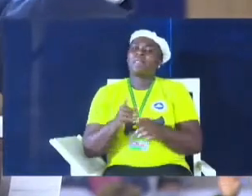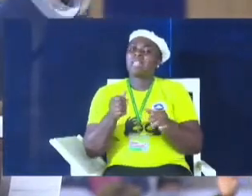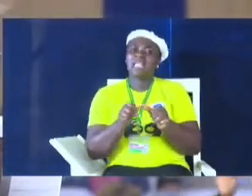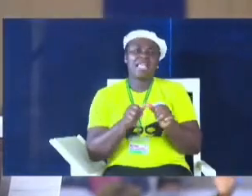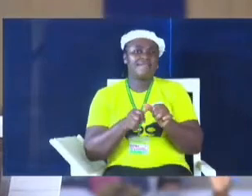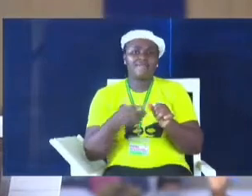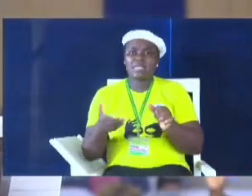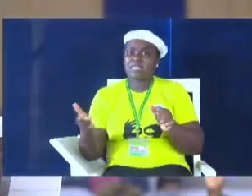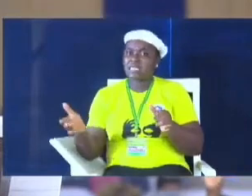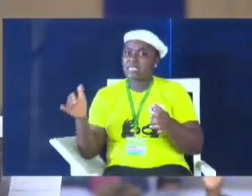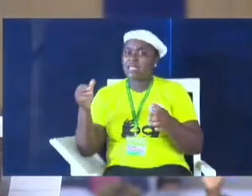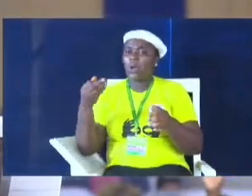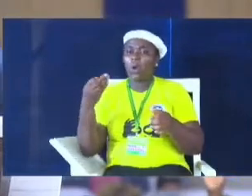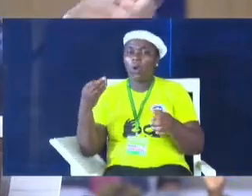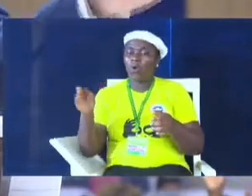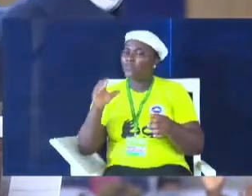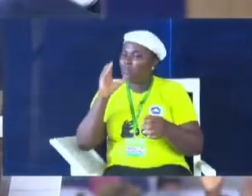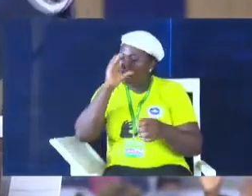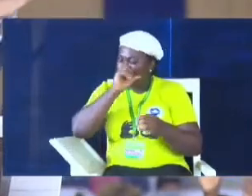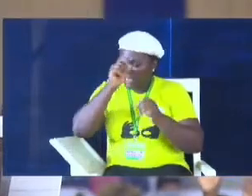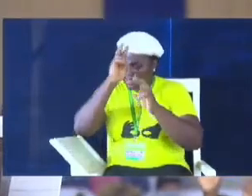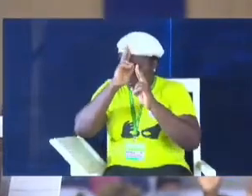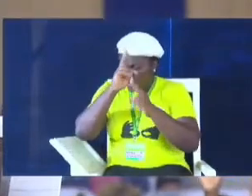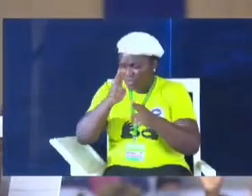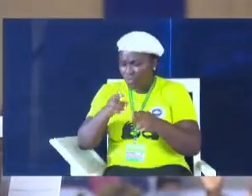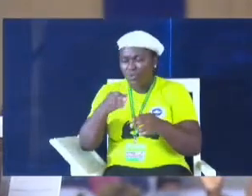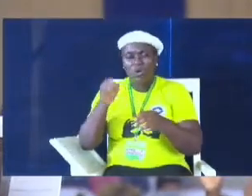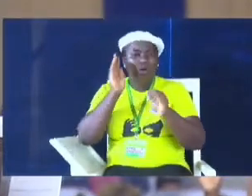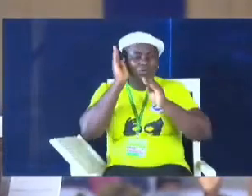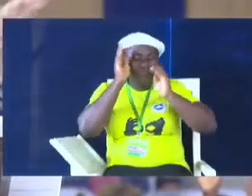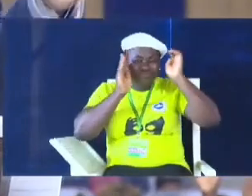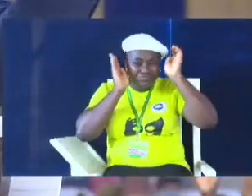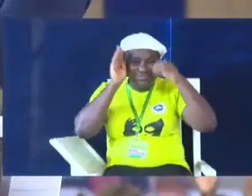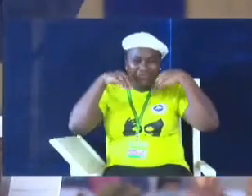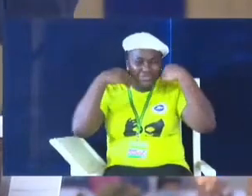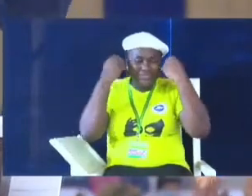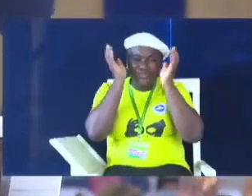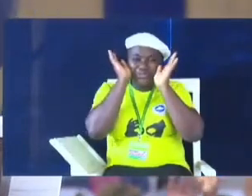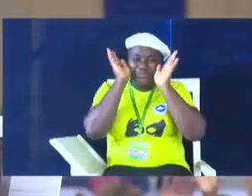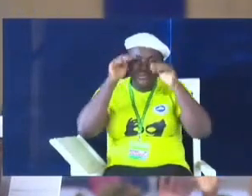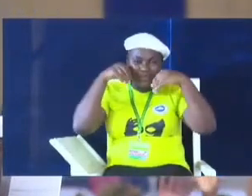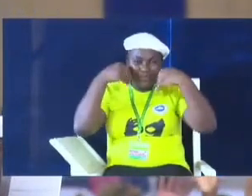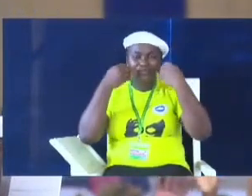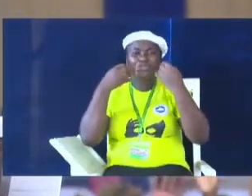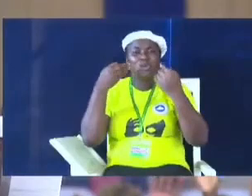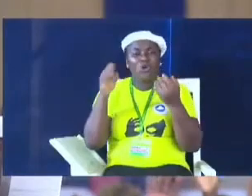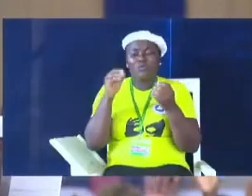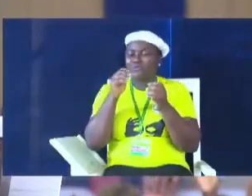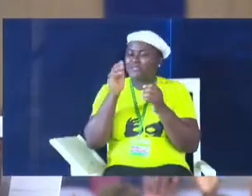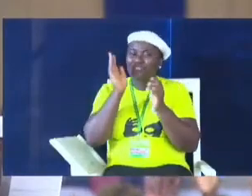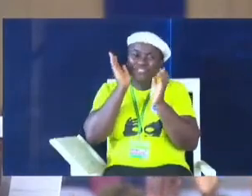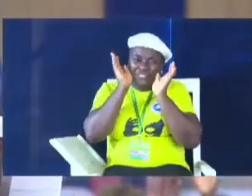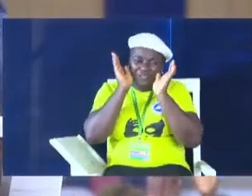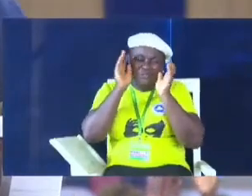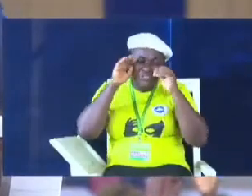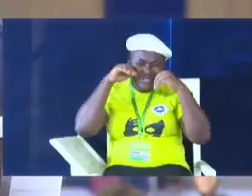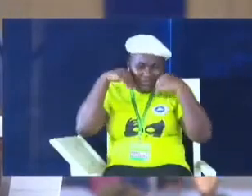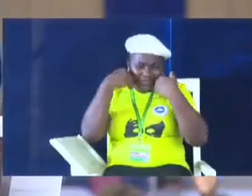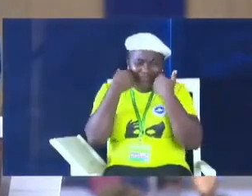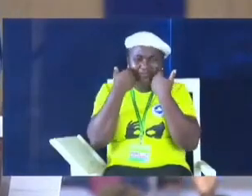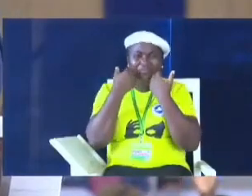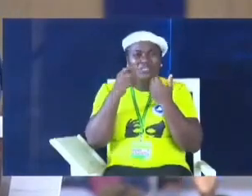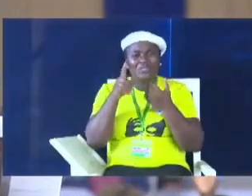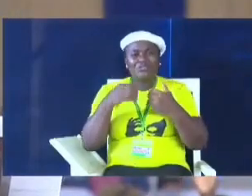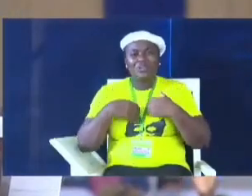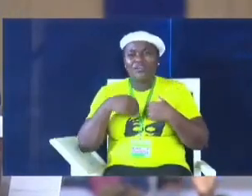everything of dishonor, of reproach, of shame you have